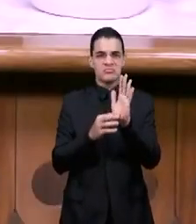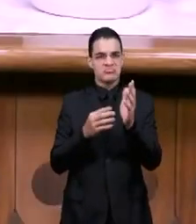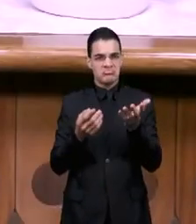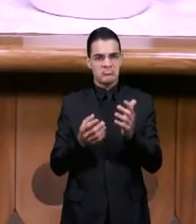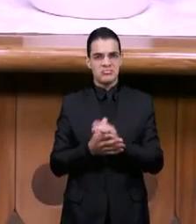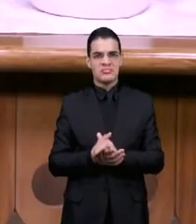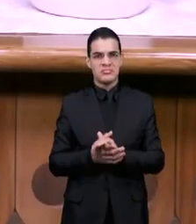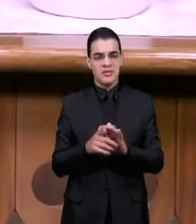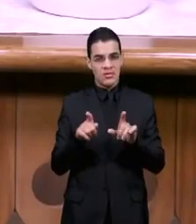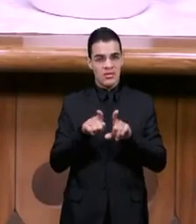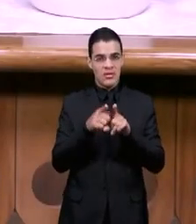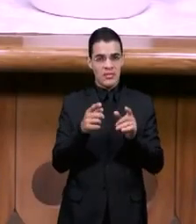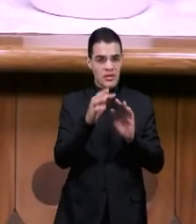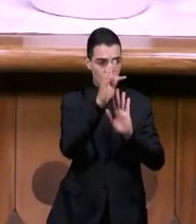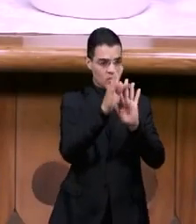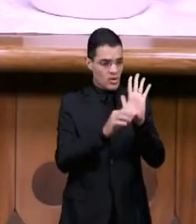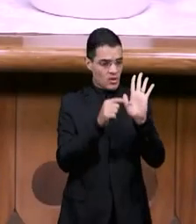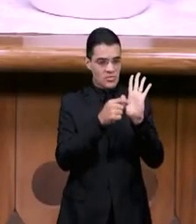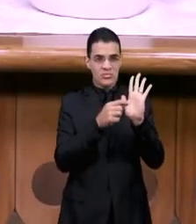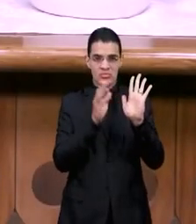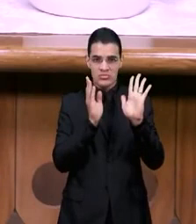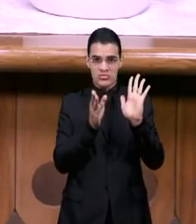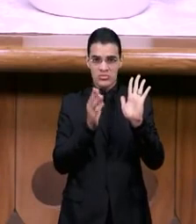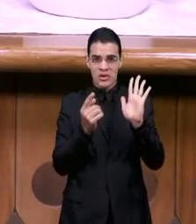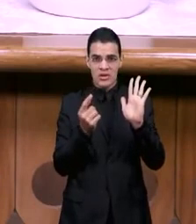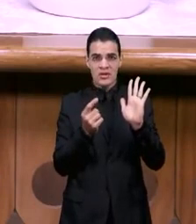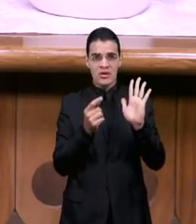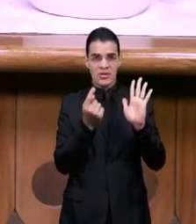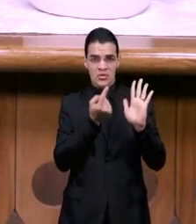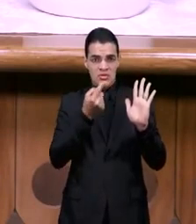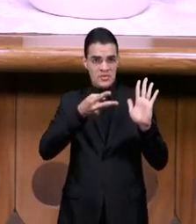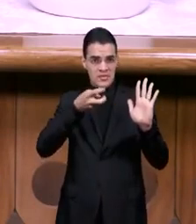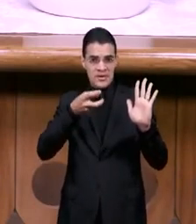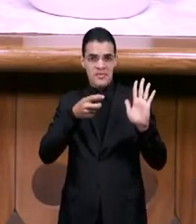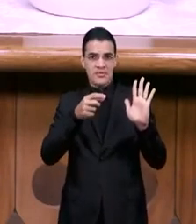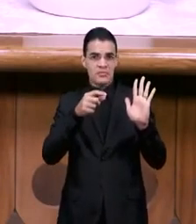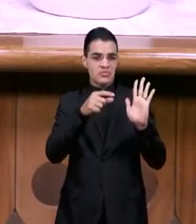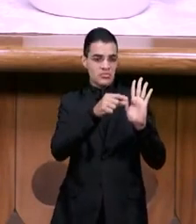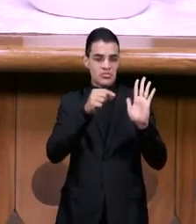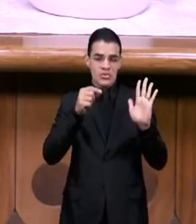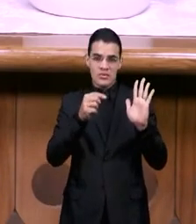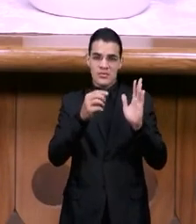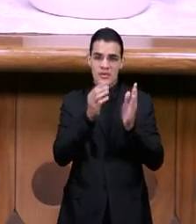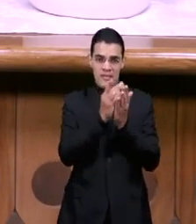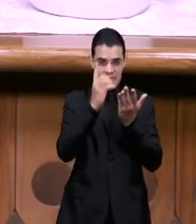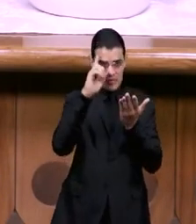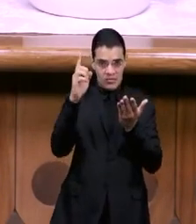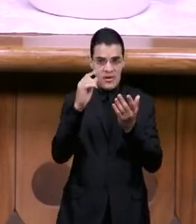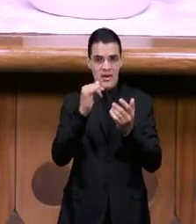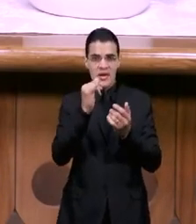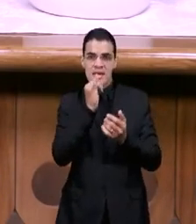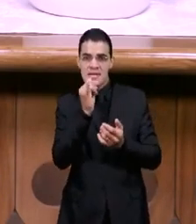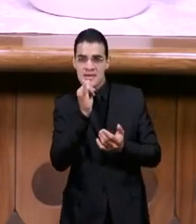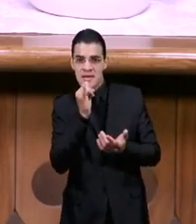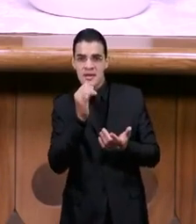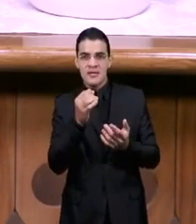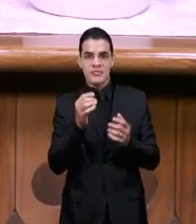put, and these texts are texts that the brothers took to give in a better